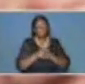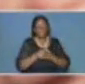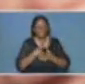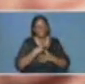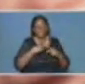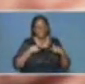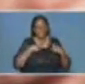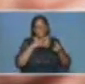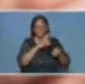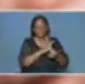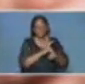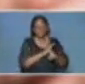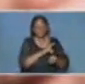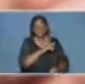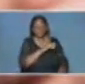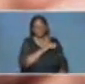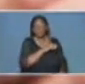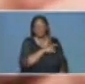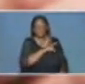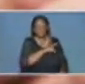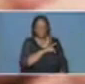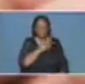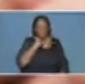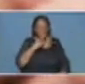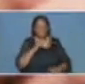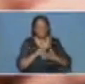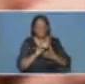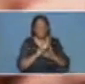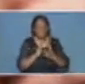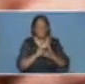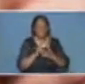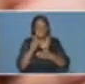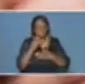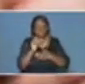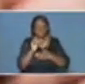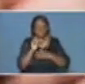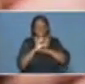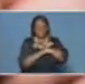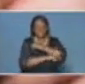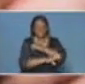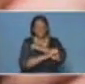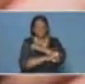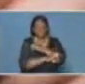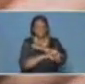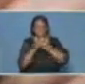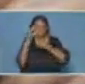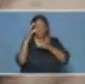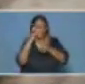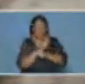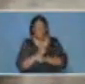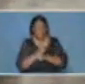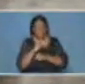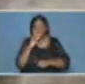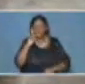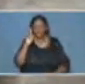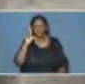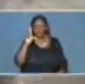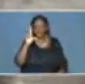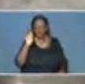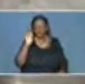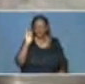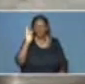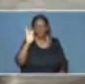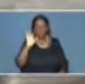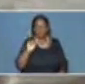representative, Dr. Aldana Passan, claims the country is currently at risk for the reintroduction of polio and other diseases, all